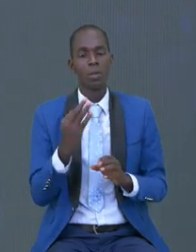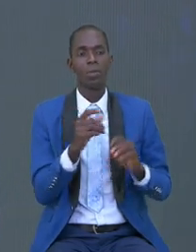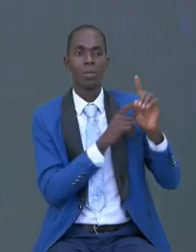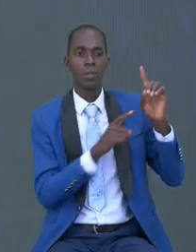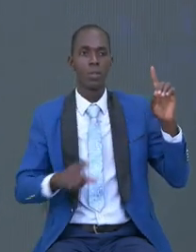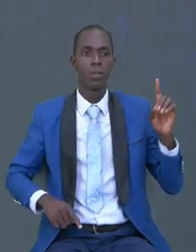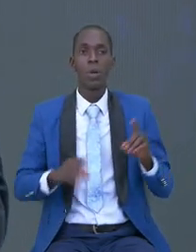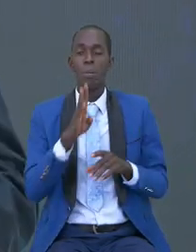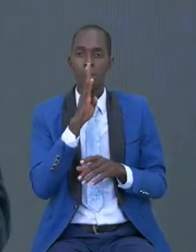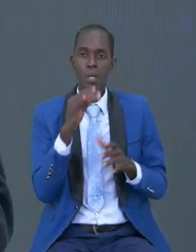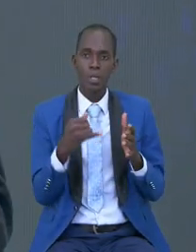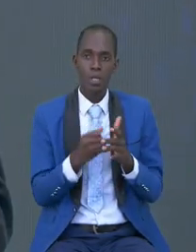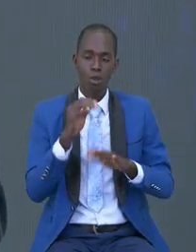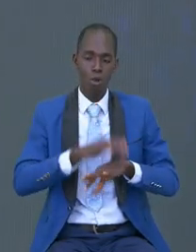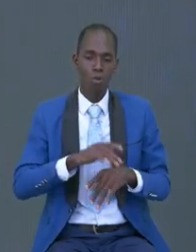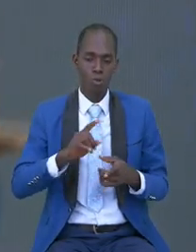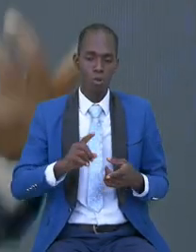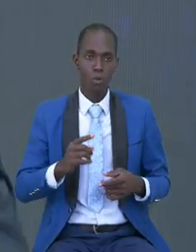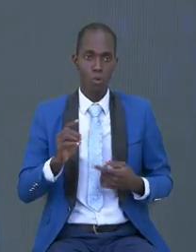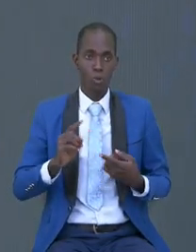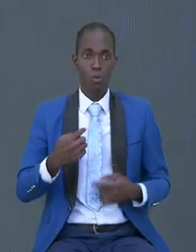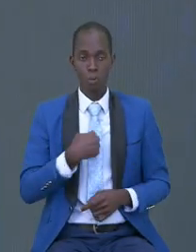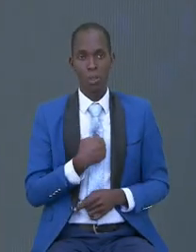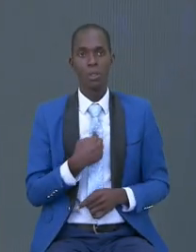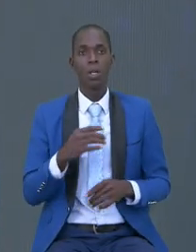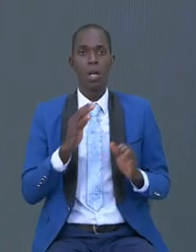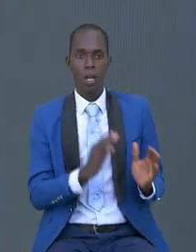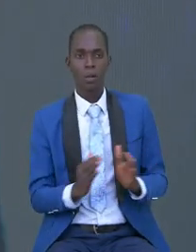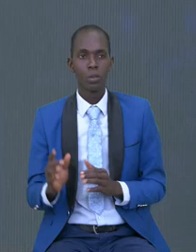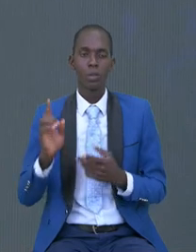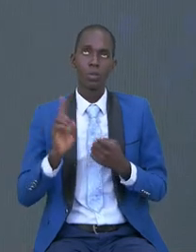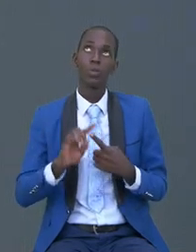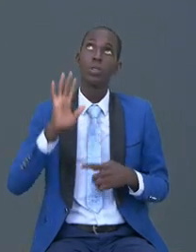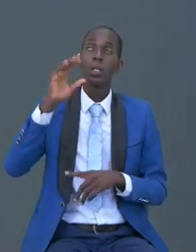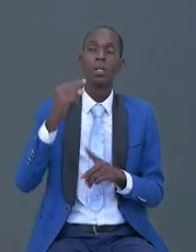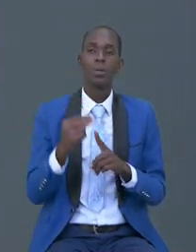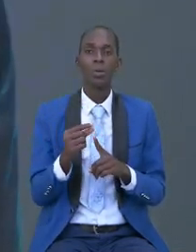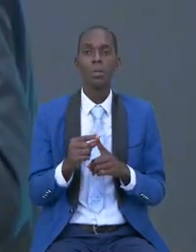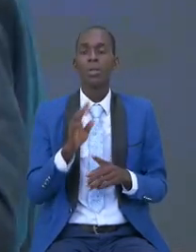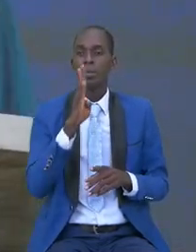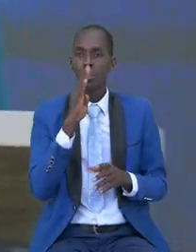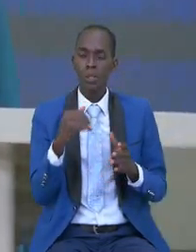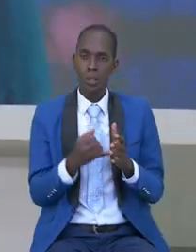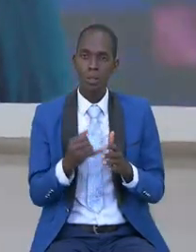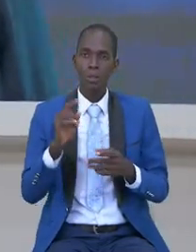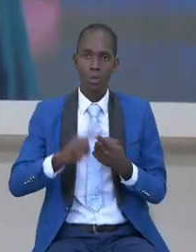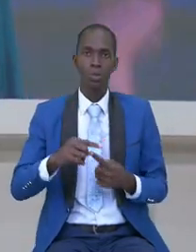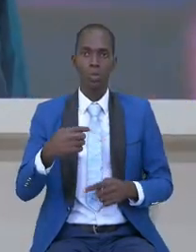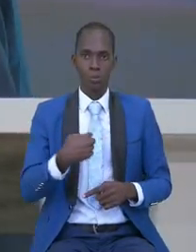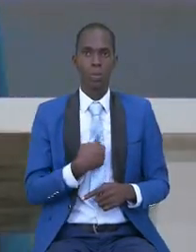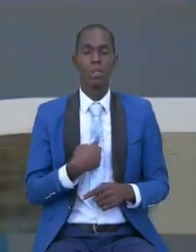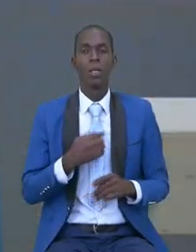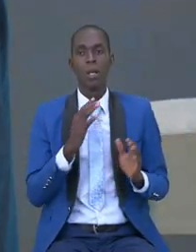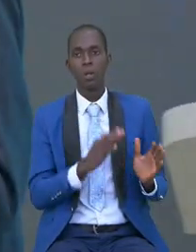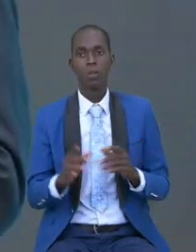be it unto me according to thy word. Be it unto me according